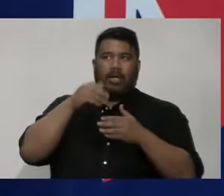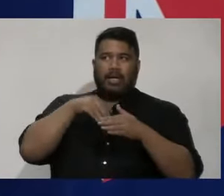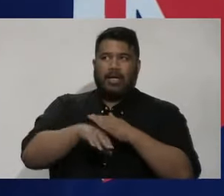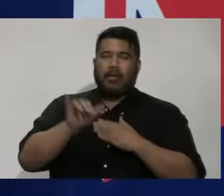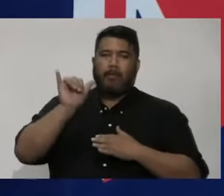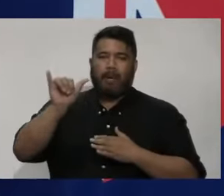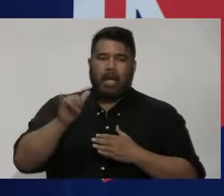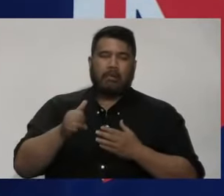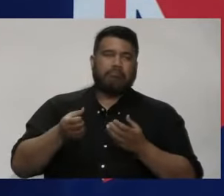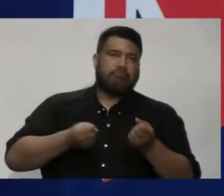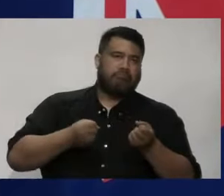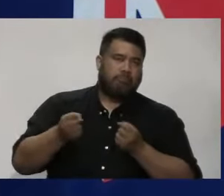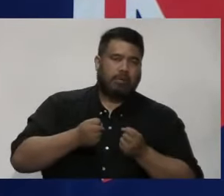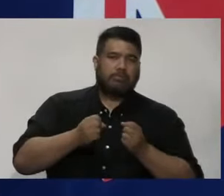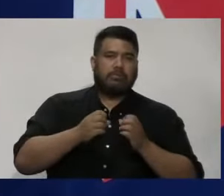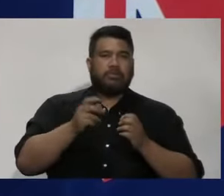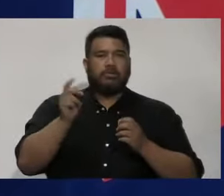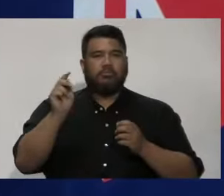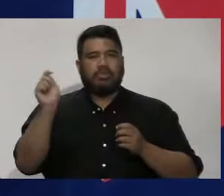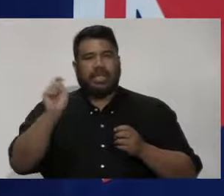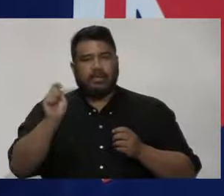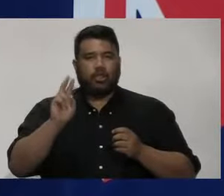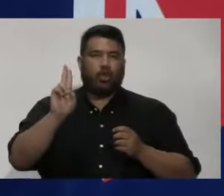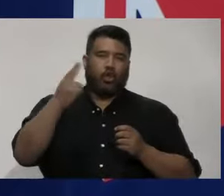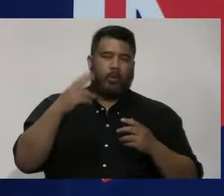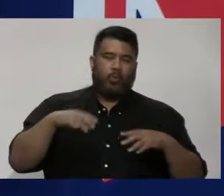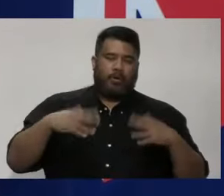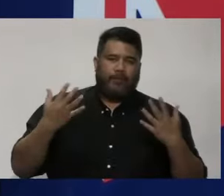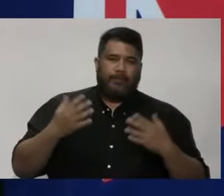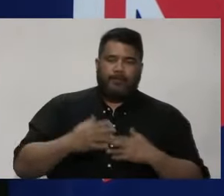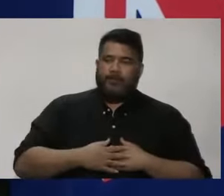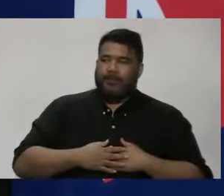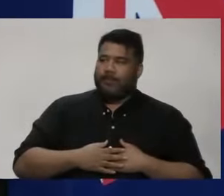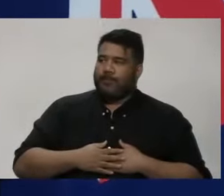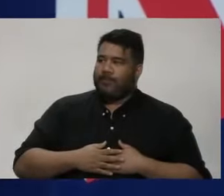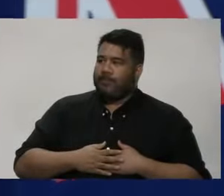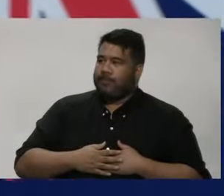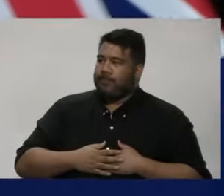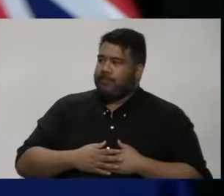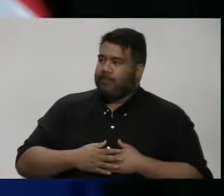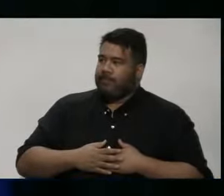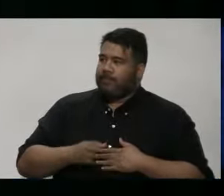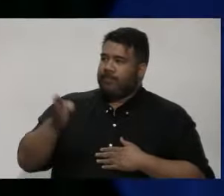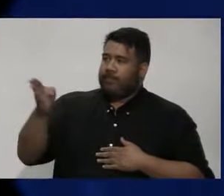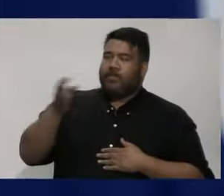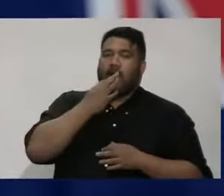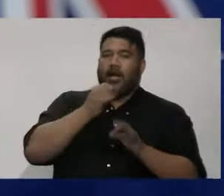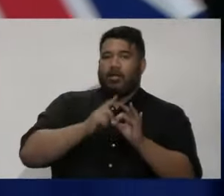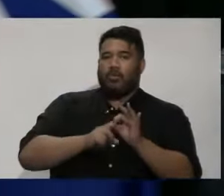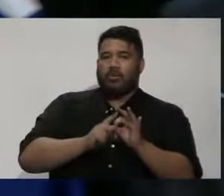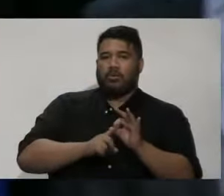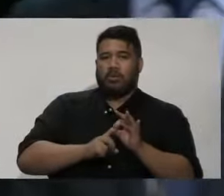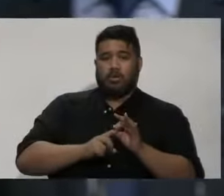transport. Are you satisfied? Jessica. Are you satisfied with the mandating of the